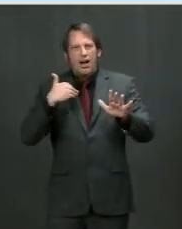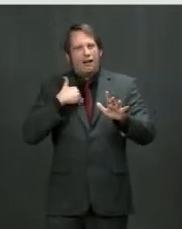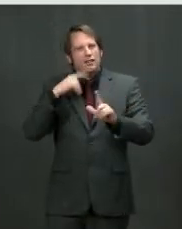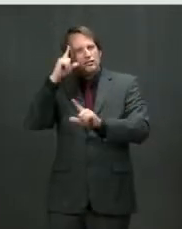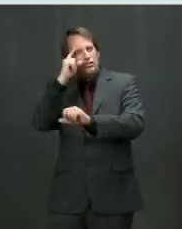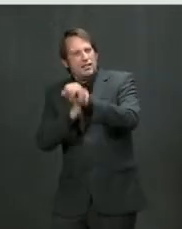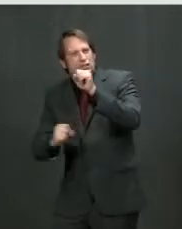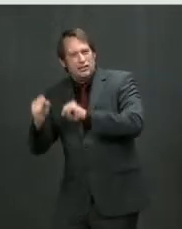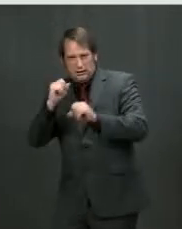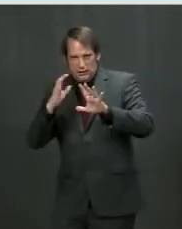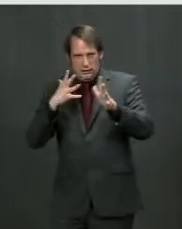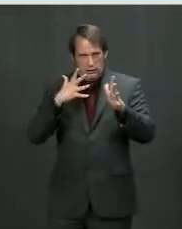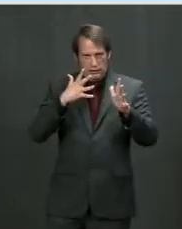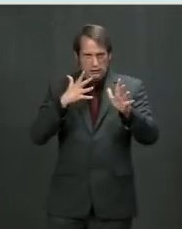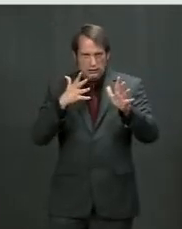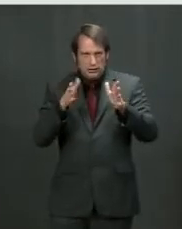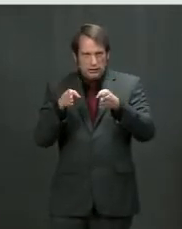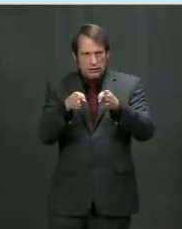both maximize that